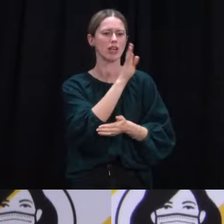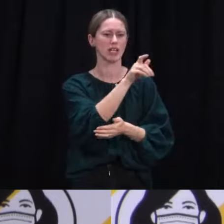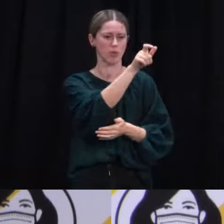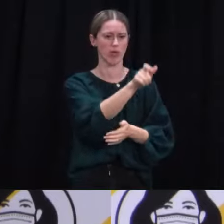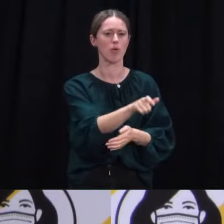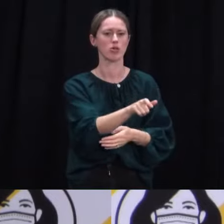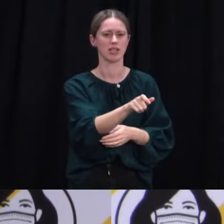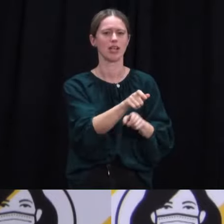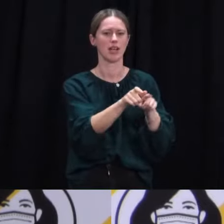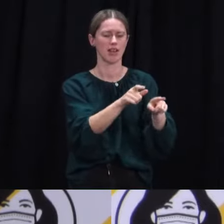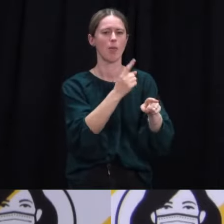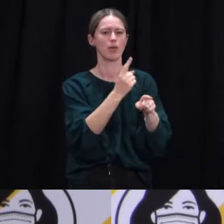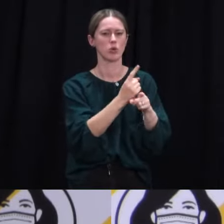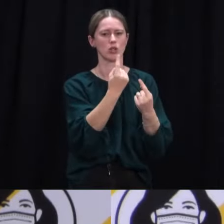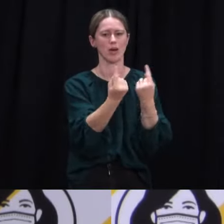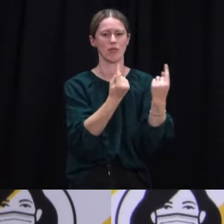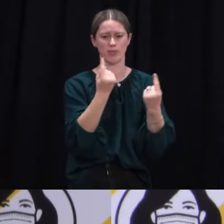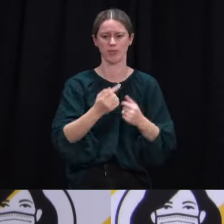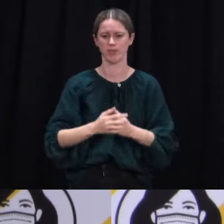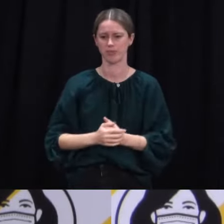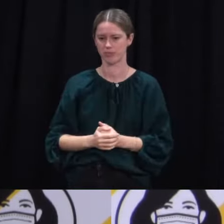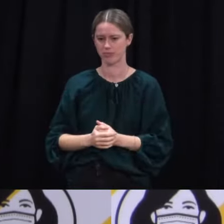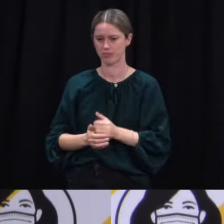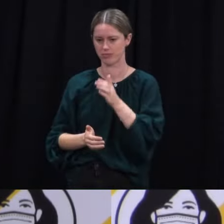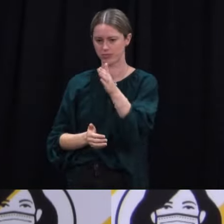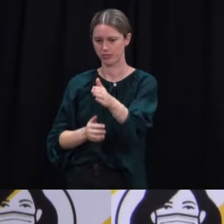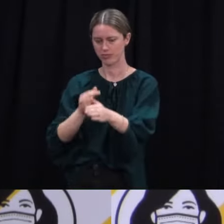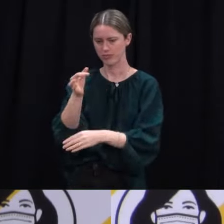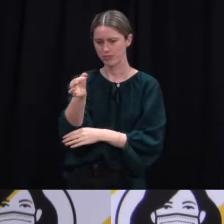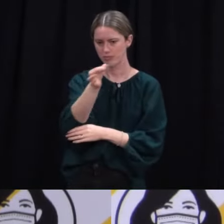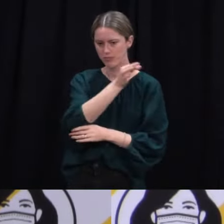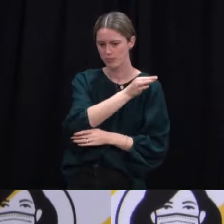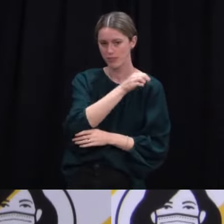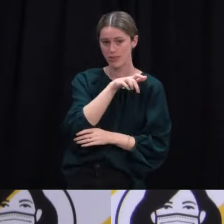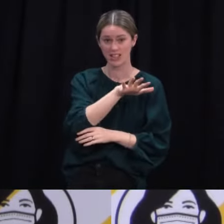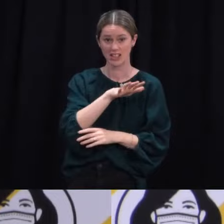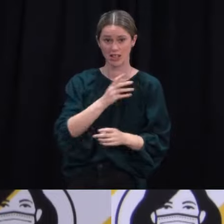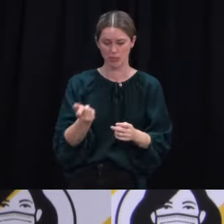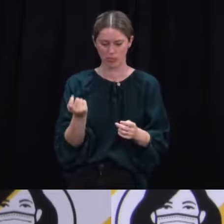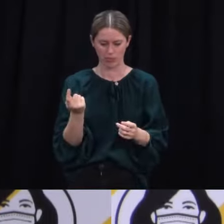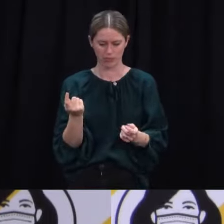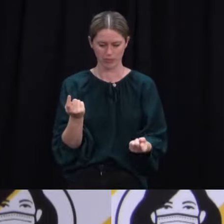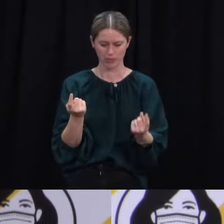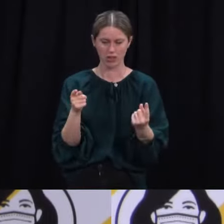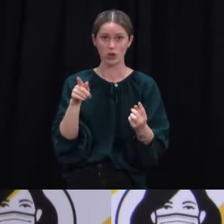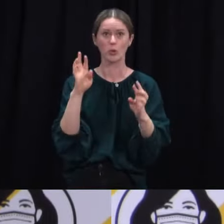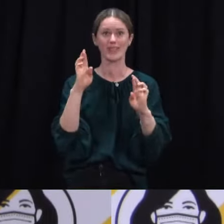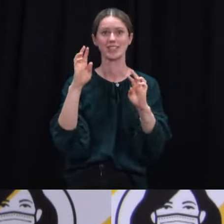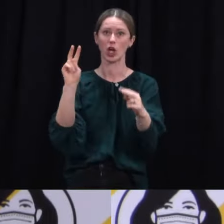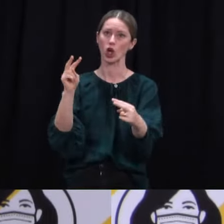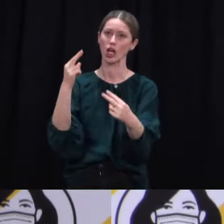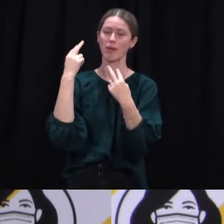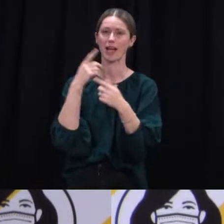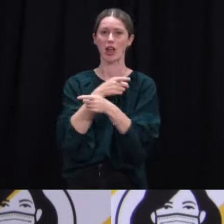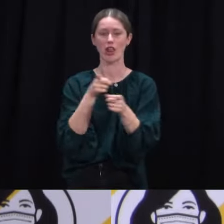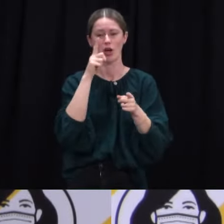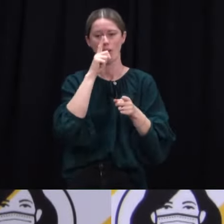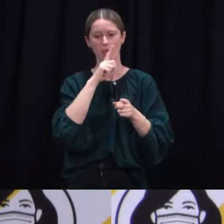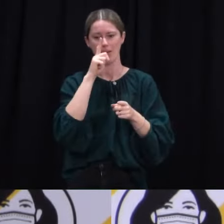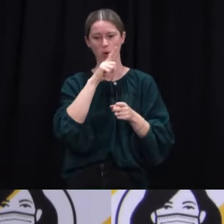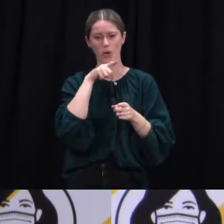indeed they'll be talking to every person. Given those kind of scenarios exist, Do you wish now in hindsight that those people who had been